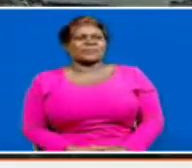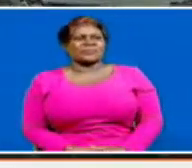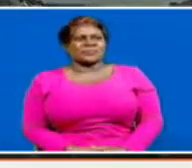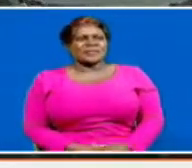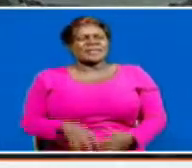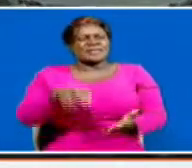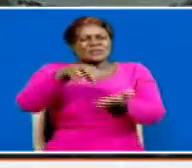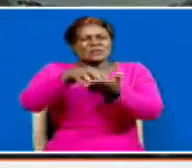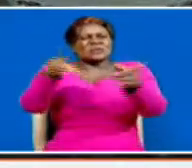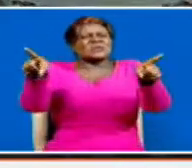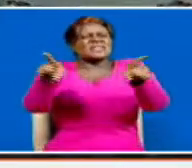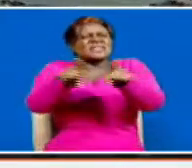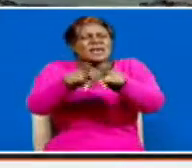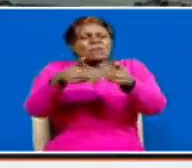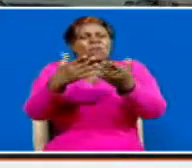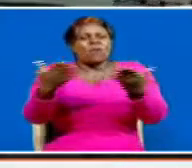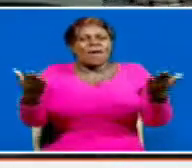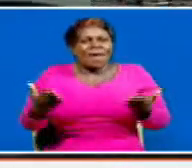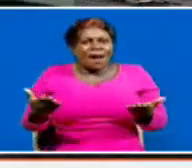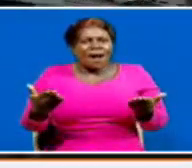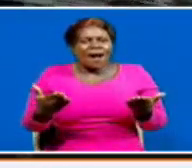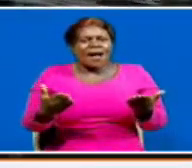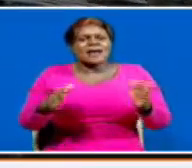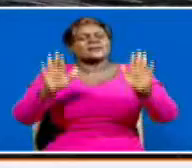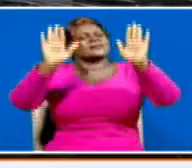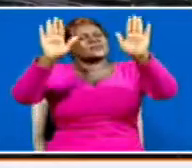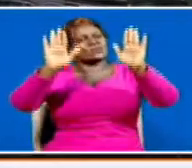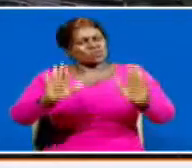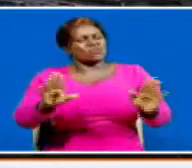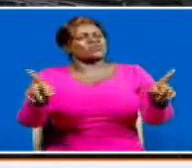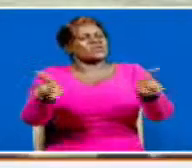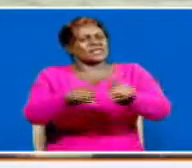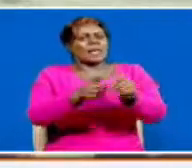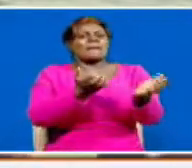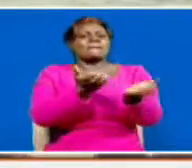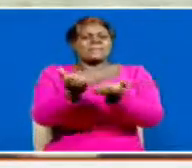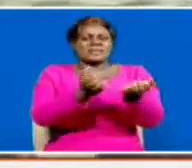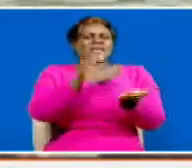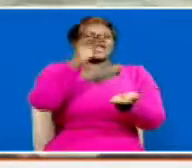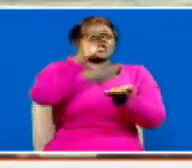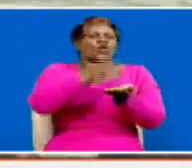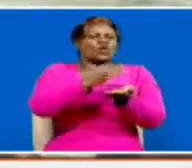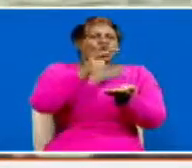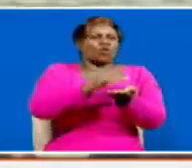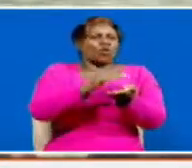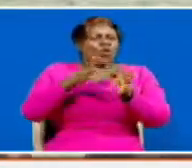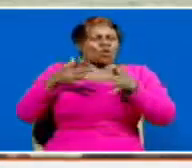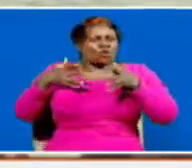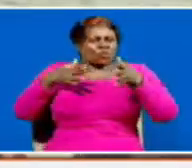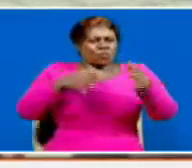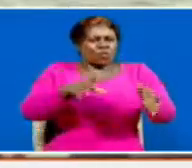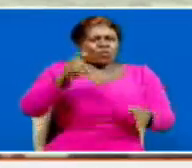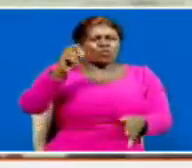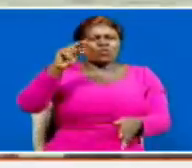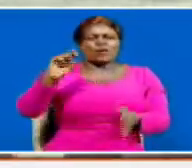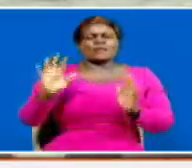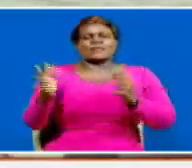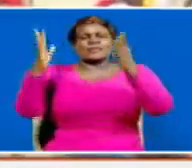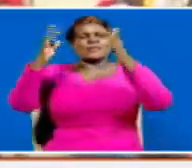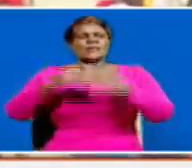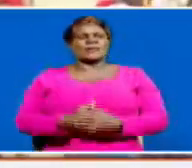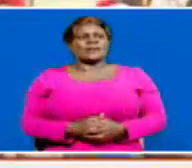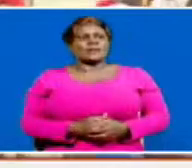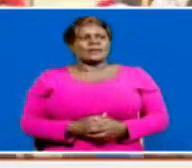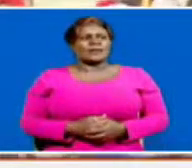the situation wasn't looking any better in the lakeside city of Kisumu, where residents thronged Dunga Beach for the